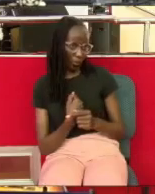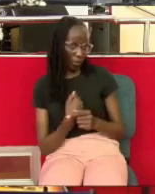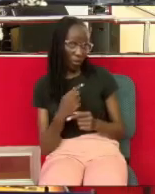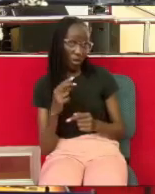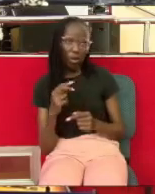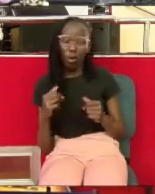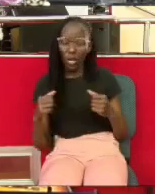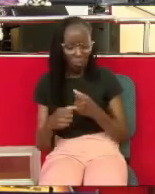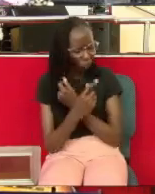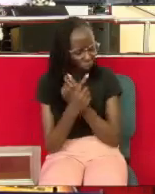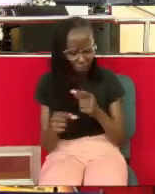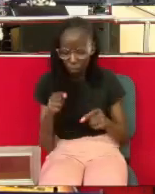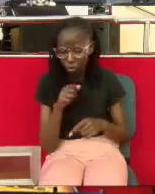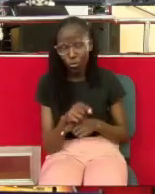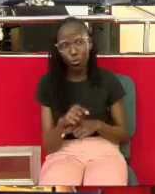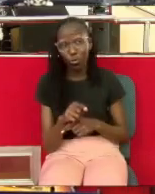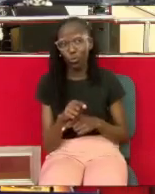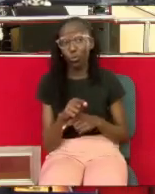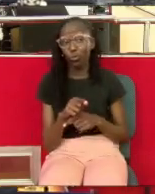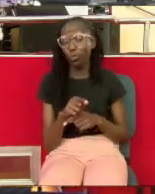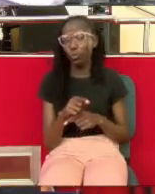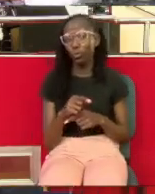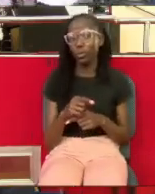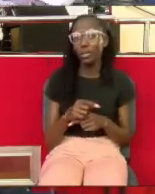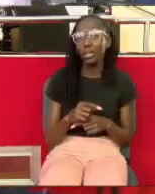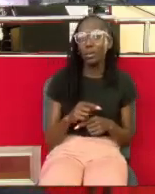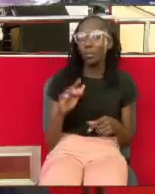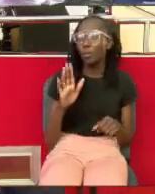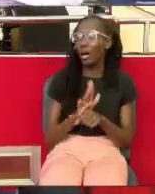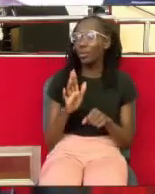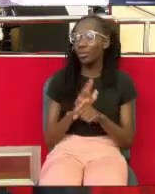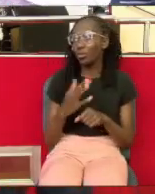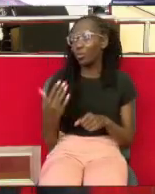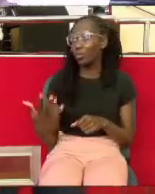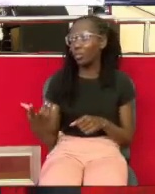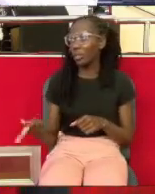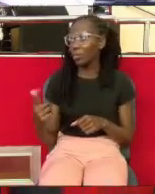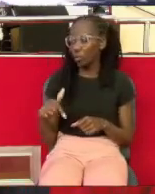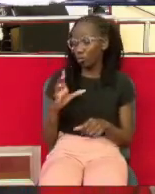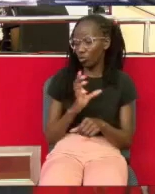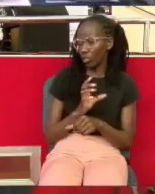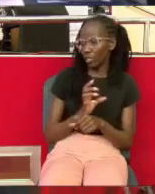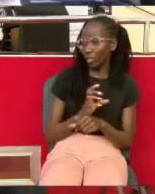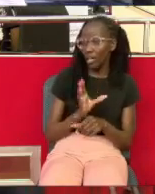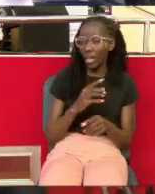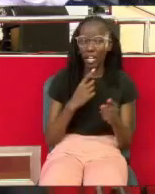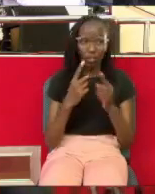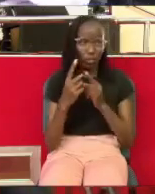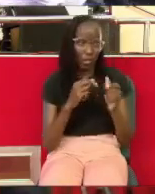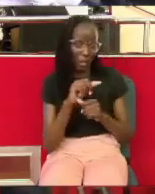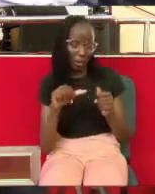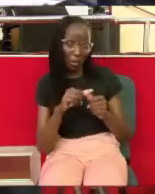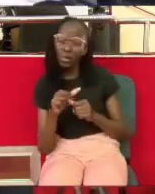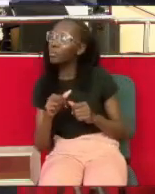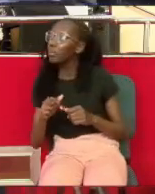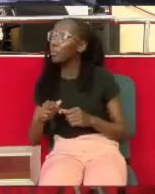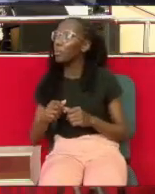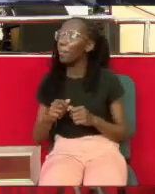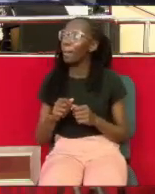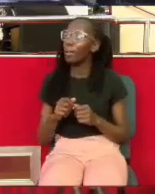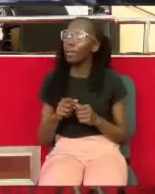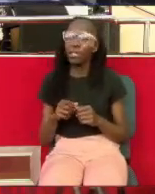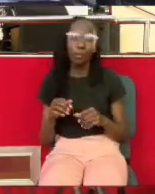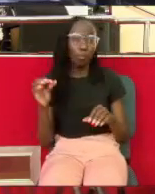you. When I thought of this coming to this place and speaking to us, the Lord put it in